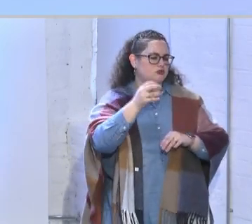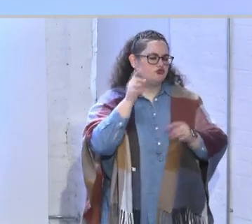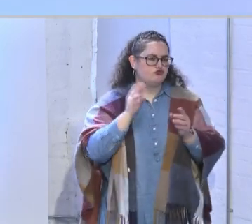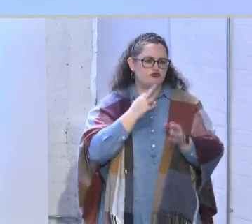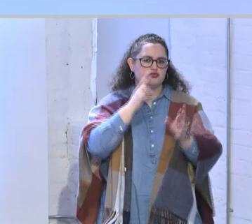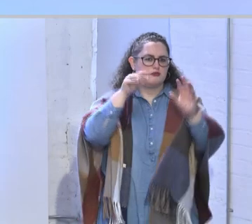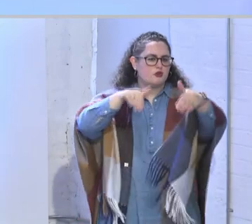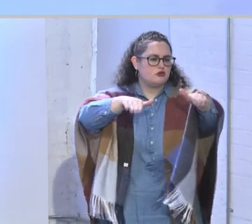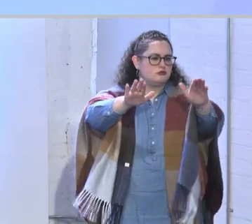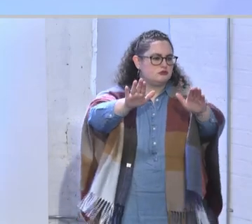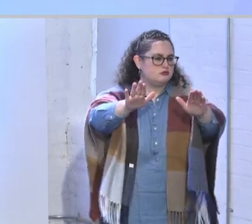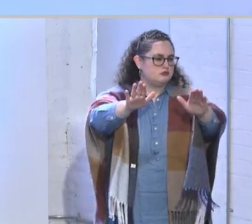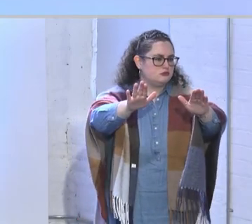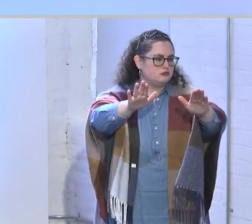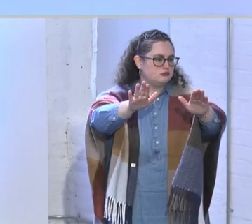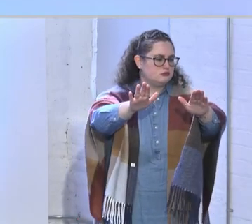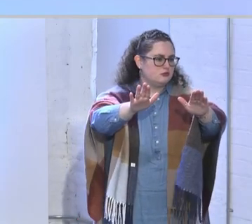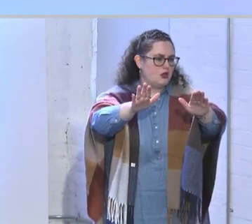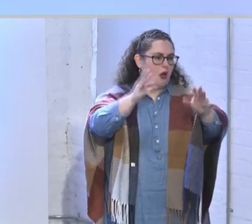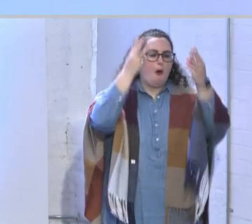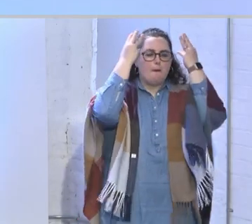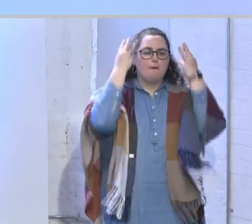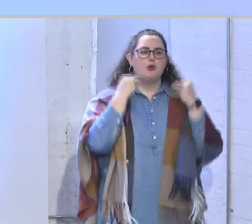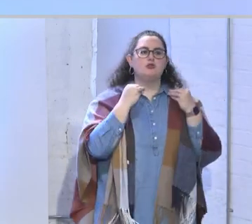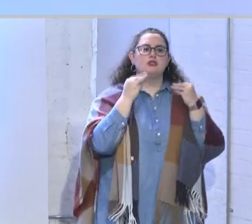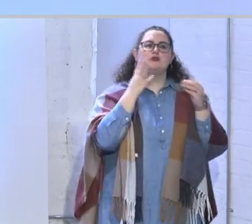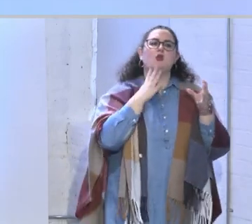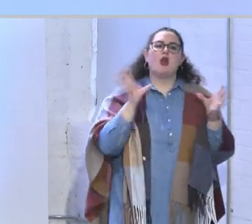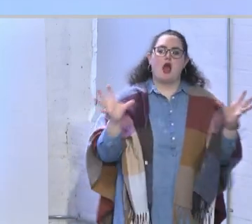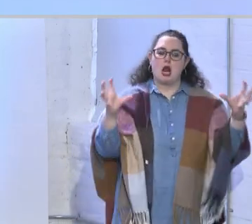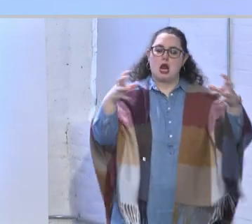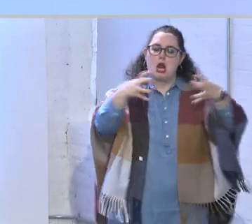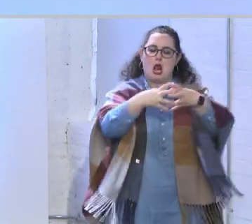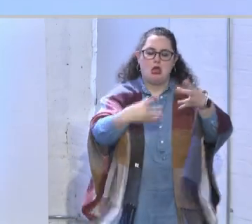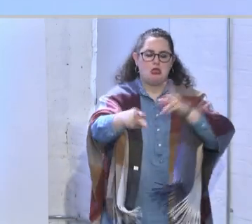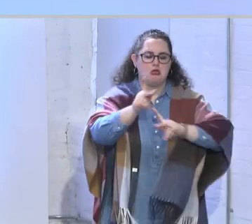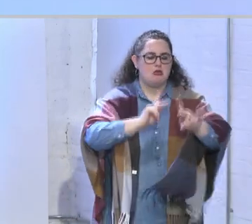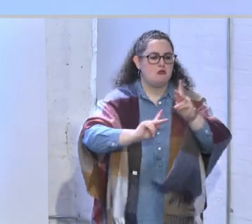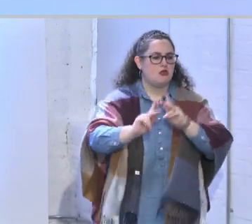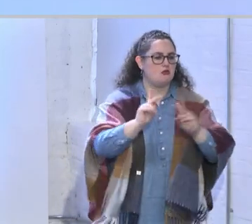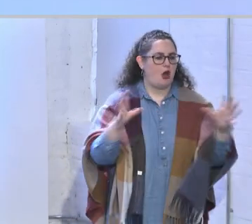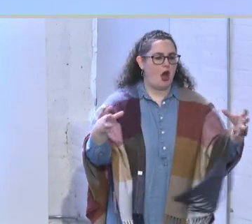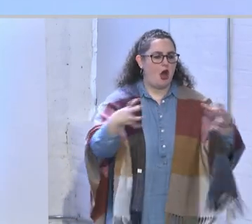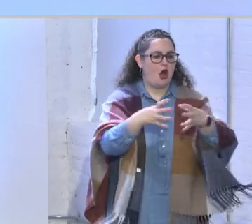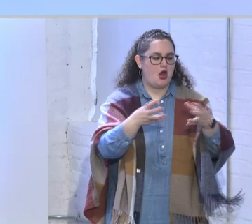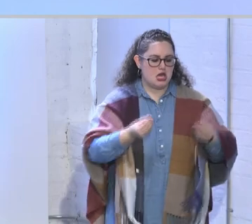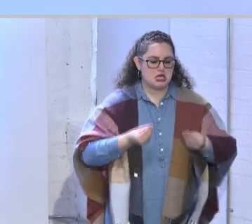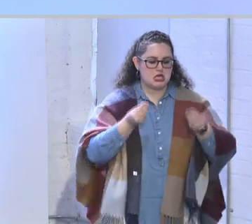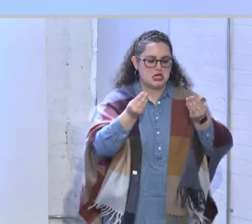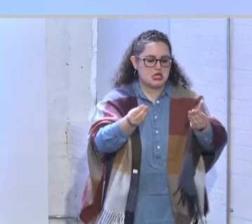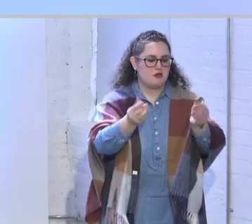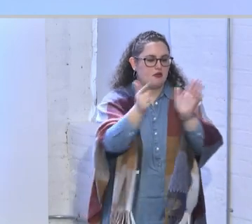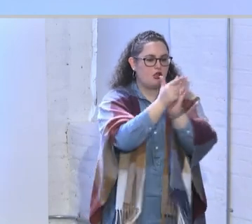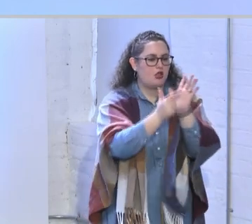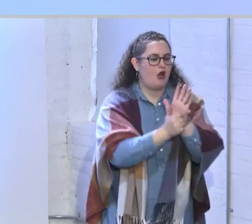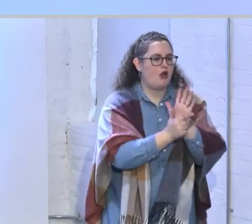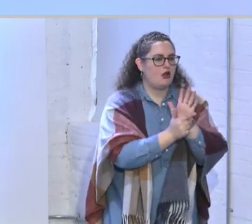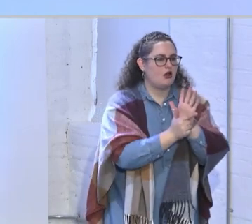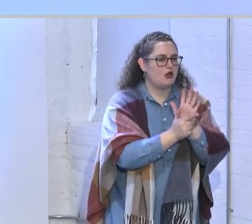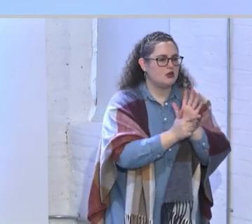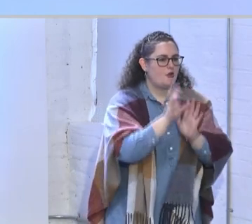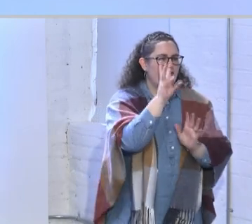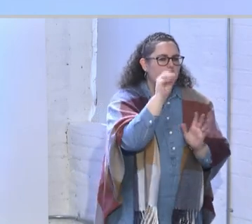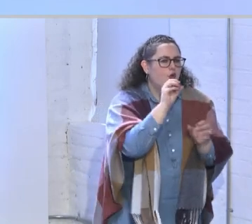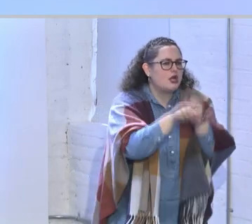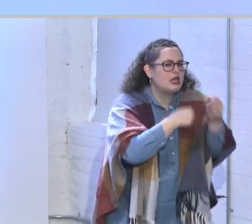up, he says, okay, Moses, I want you to gather the people, and I want you to give them the law. It's been 40 years since he gave